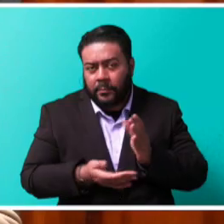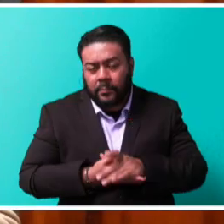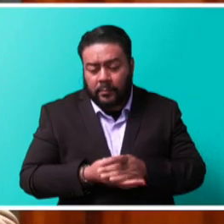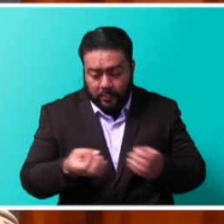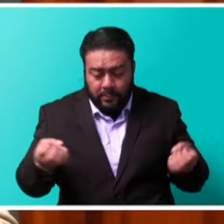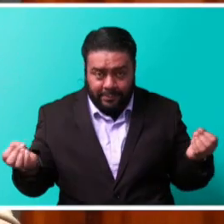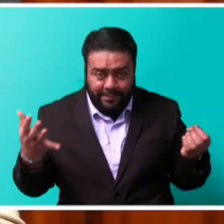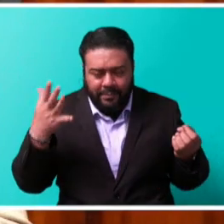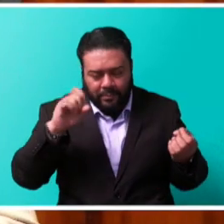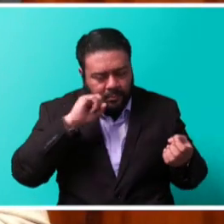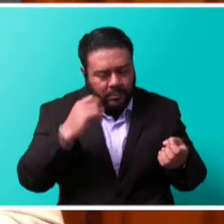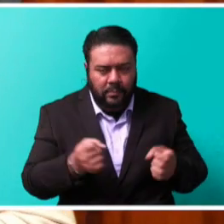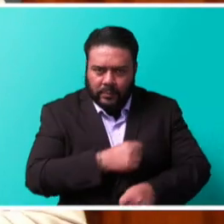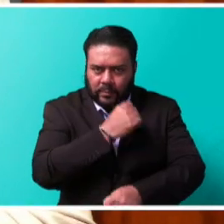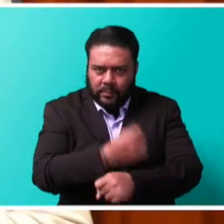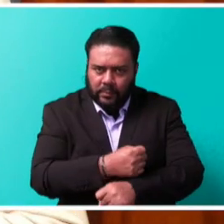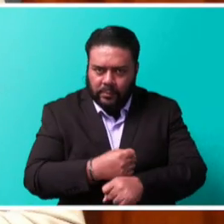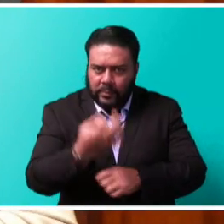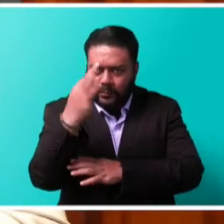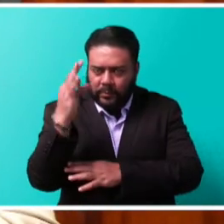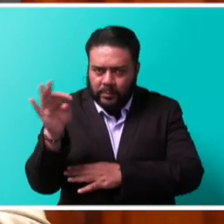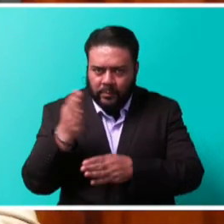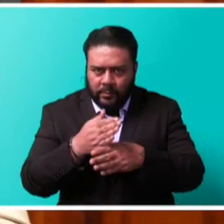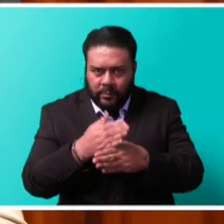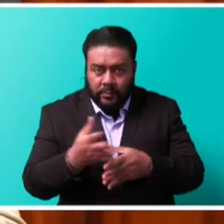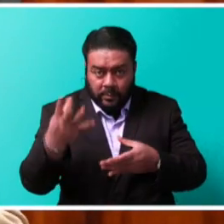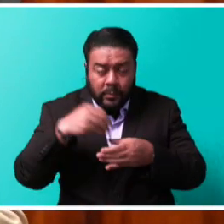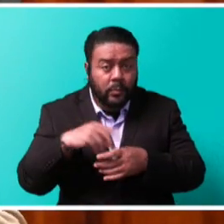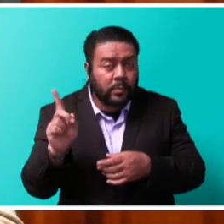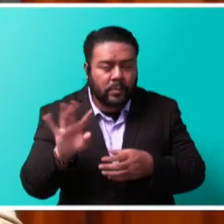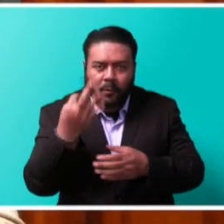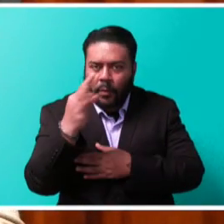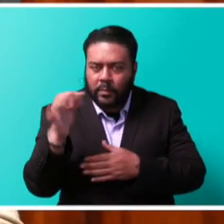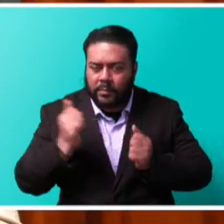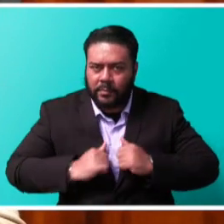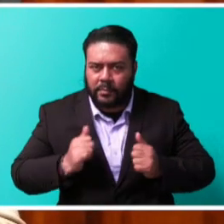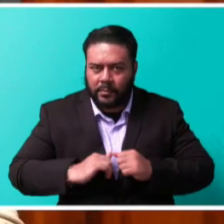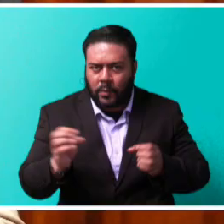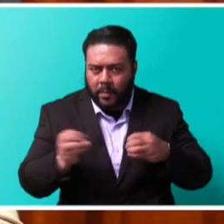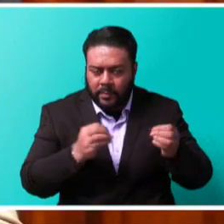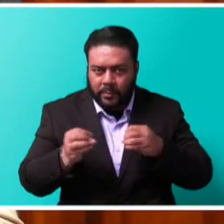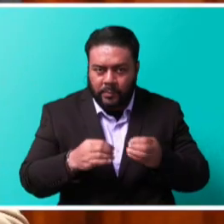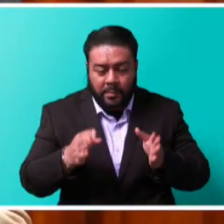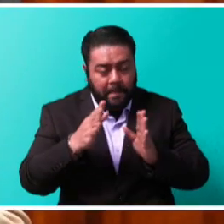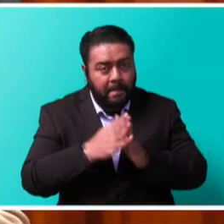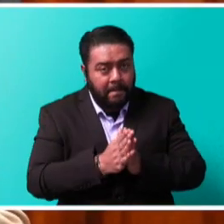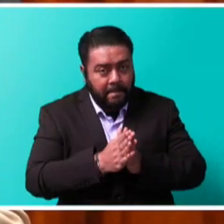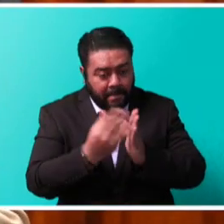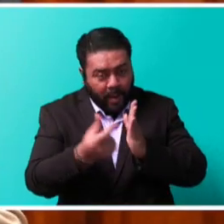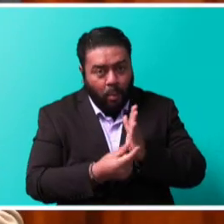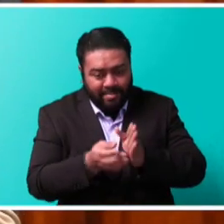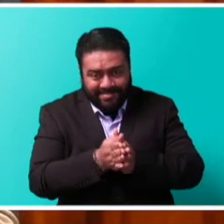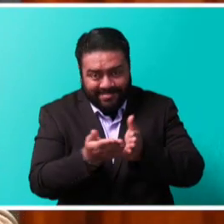the overall forestry sector. These include, Honorable Speaker, forest practices operational manuals, compliance